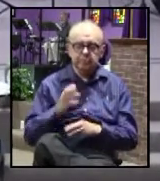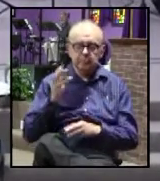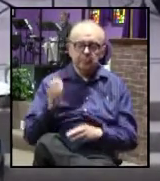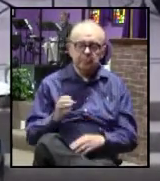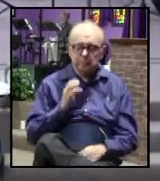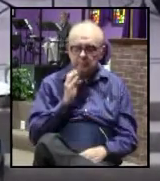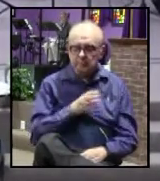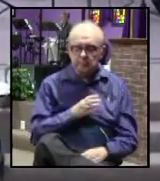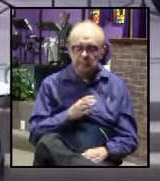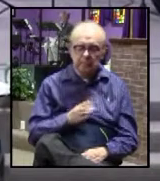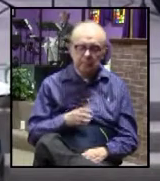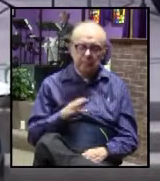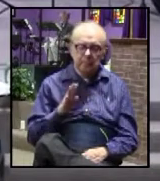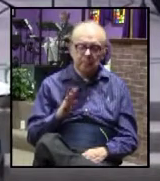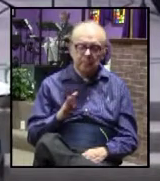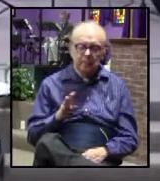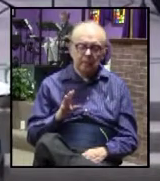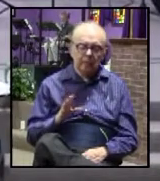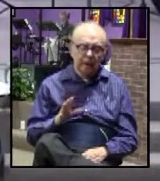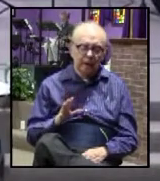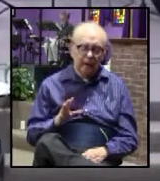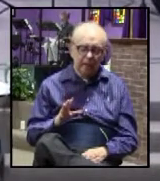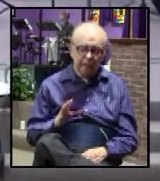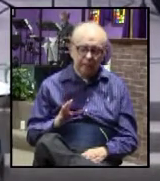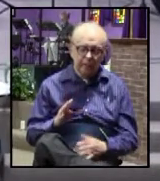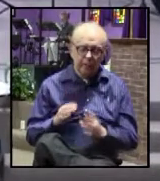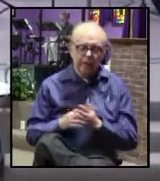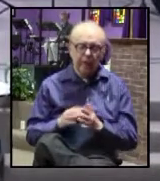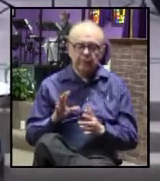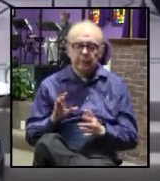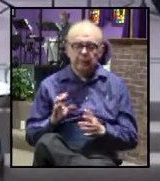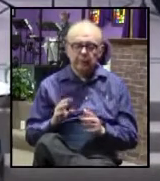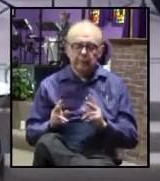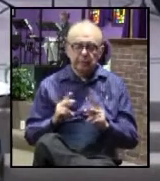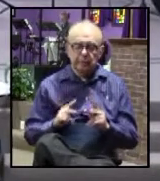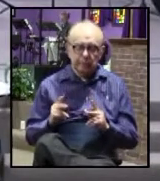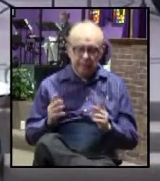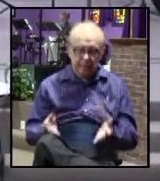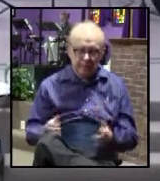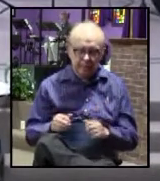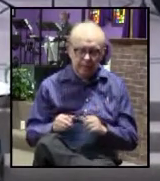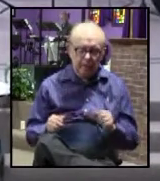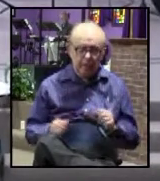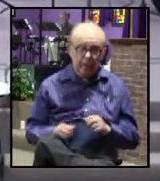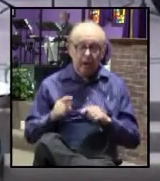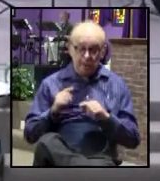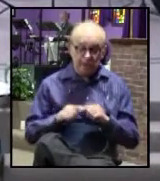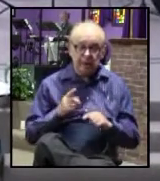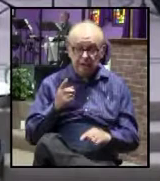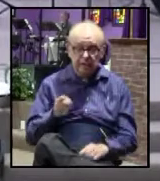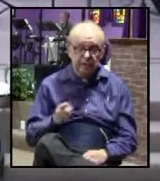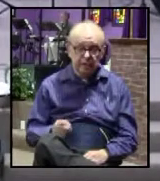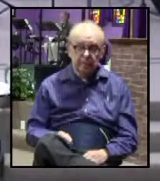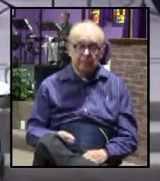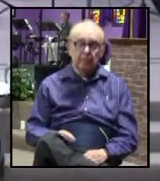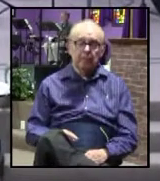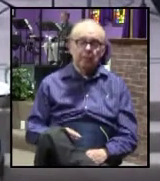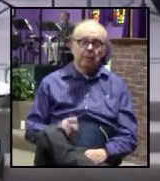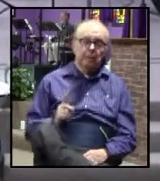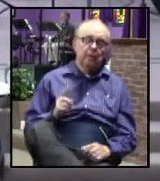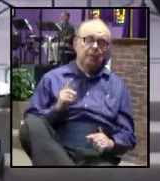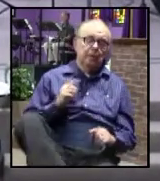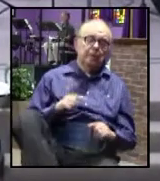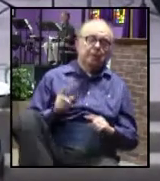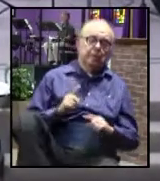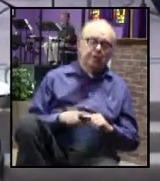said, 4,500 people in this area alone are counting on you. They're